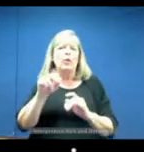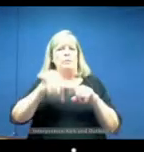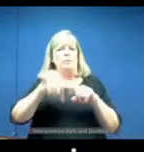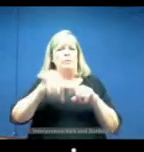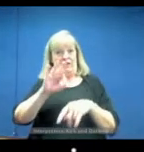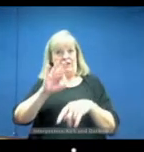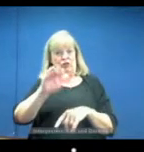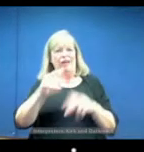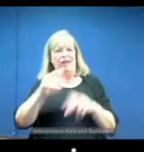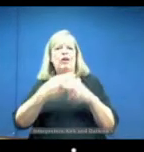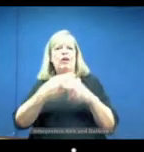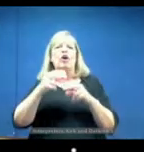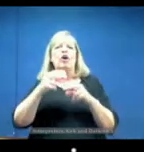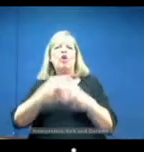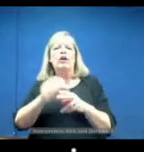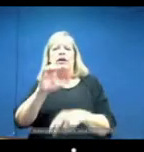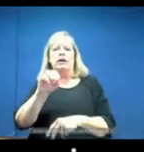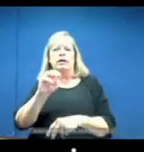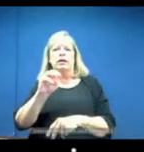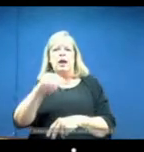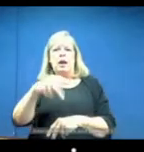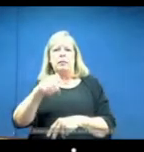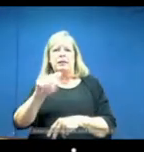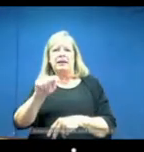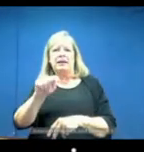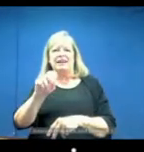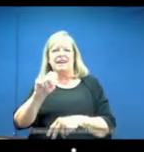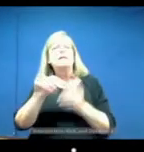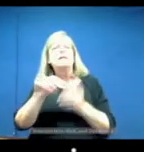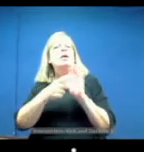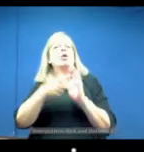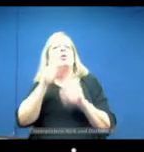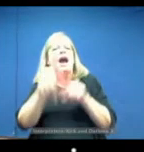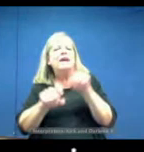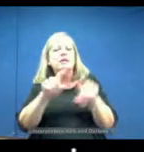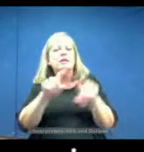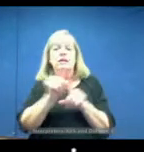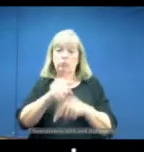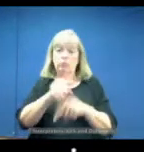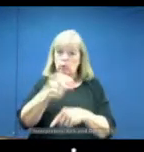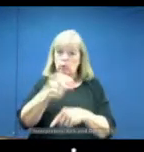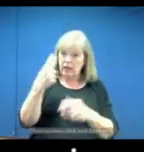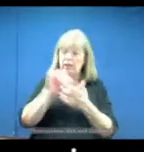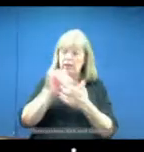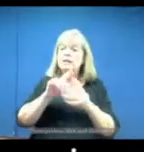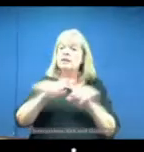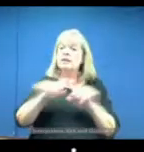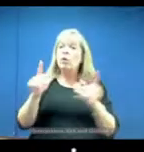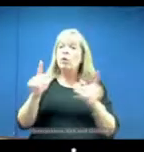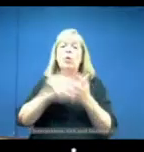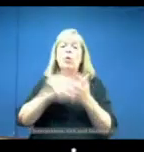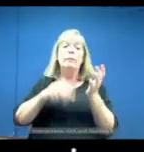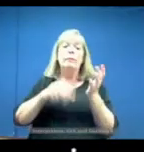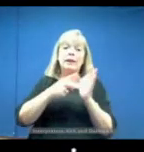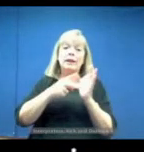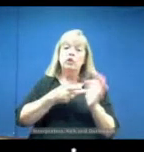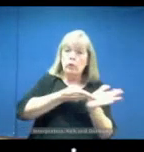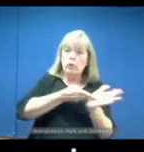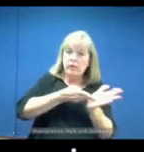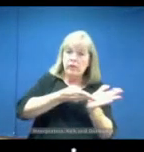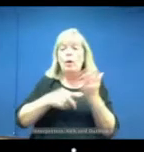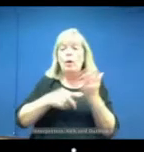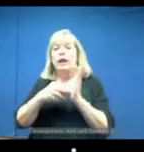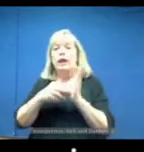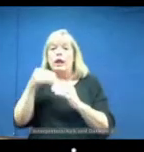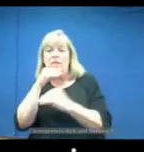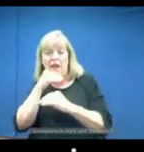you know the difference between a truth and a lie? As long as the child is competent, then they can be called. It just may not